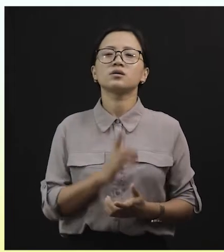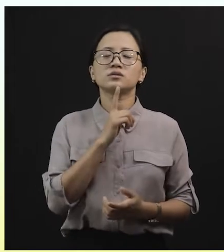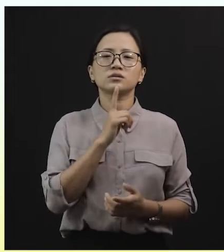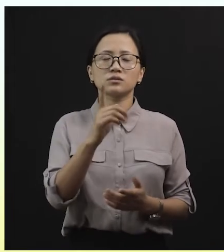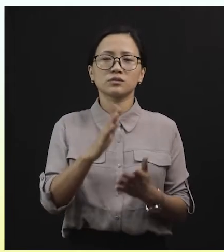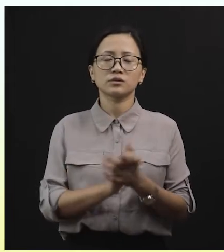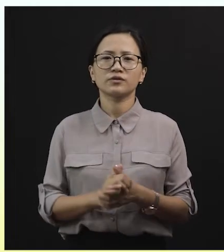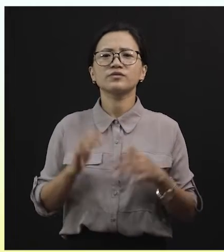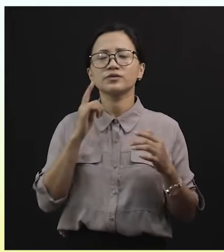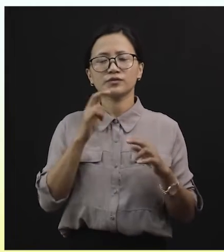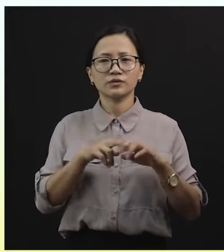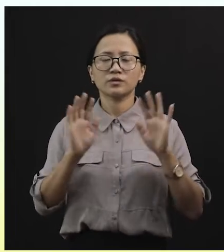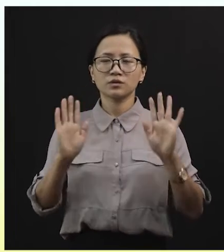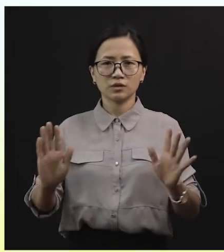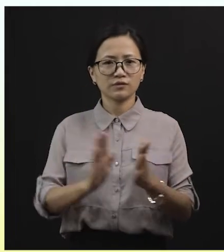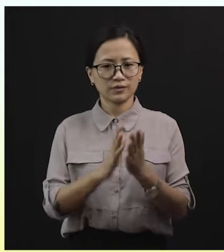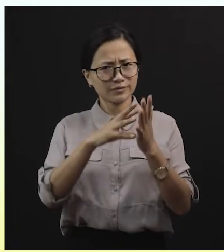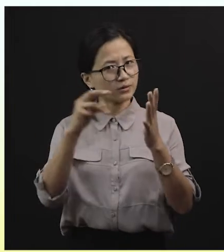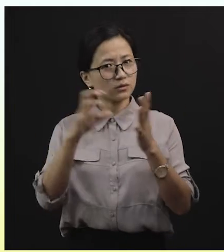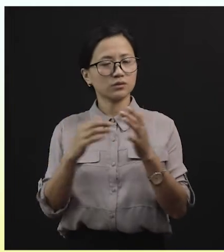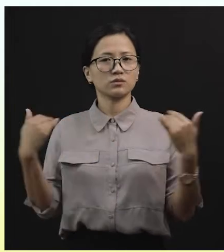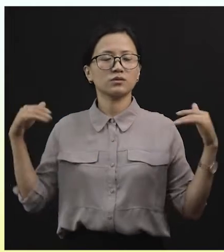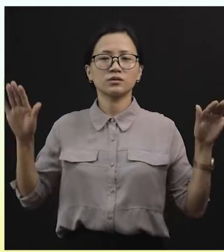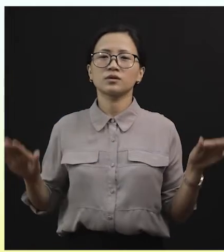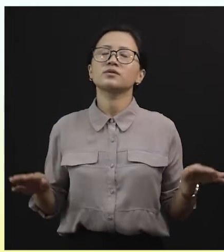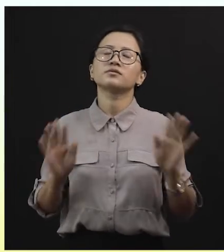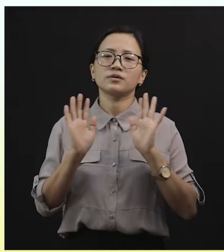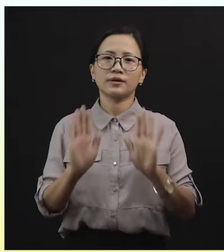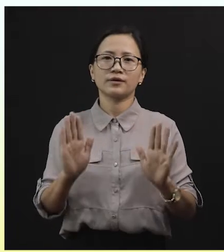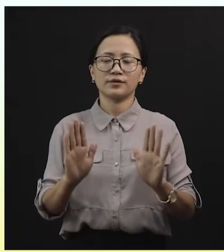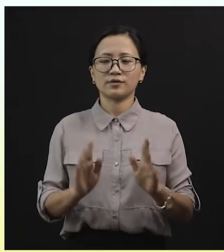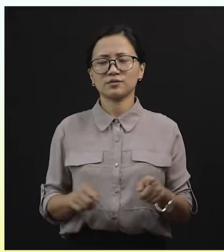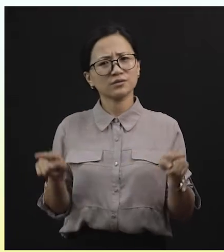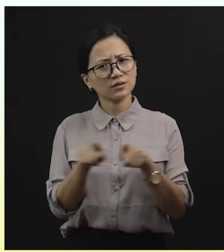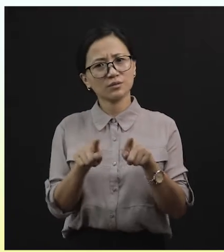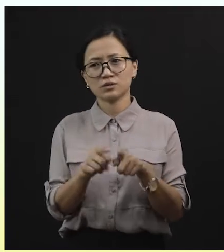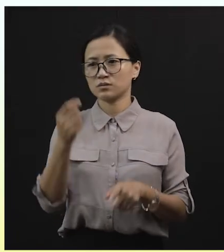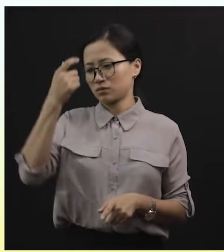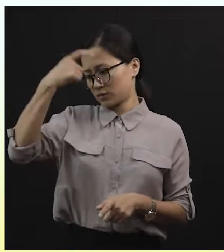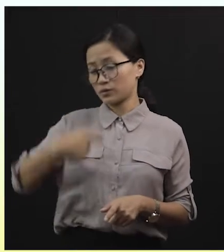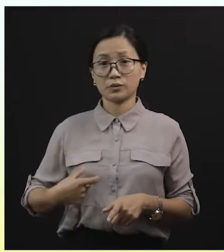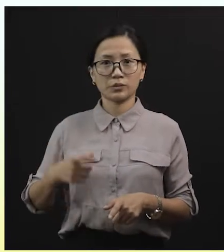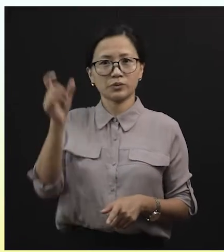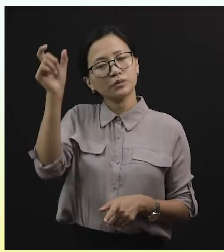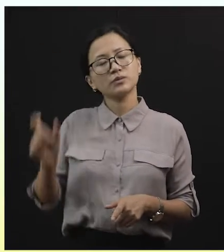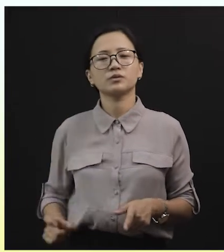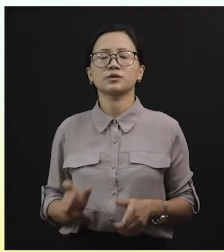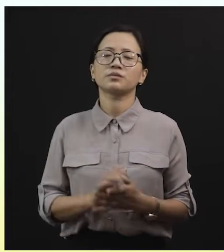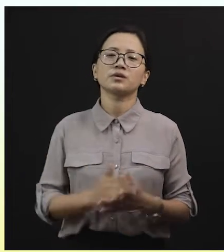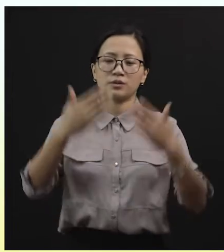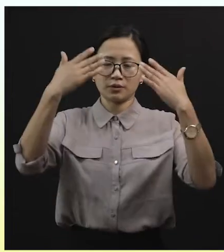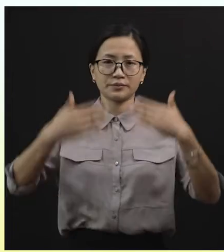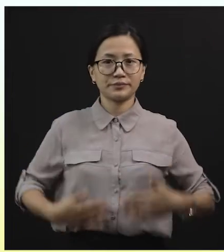they have dusty wings. Why? Because they have life. They have life like human beings, right? That is why do